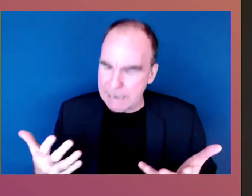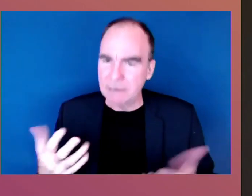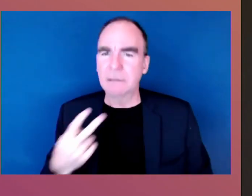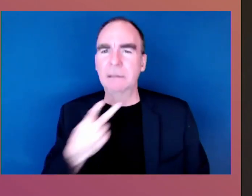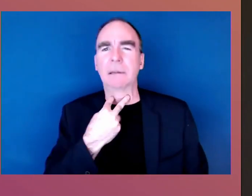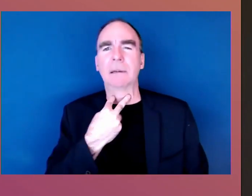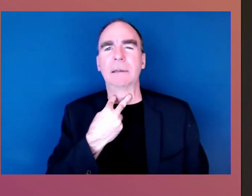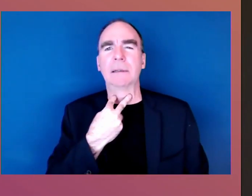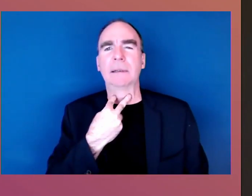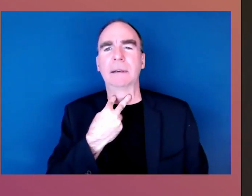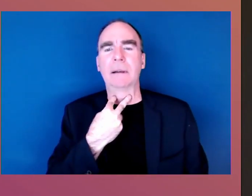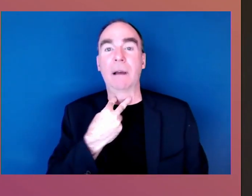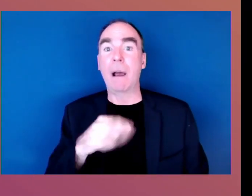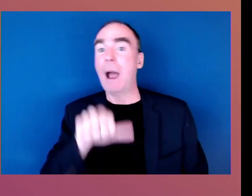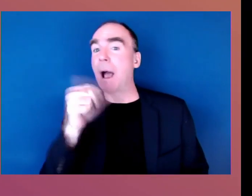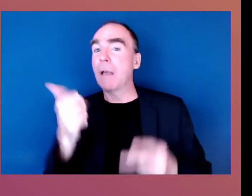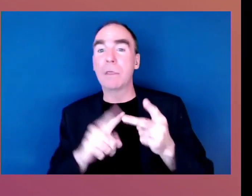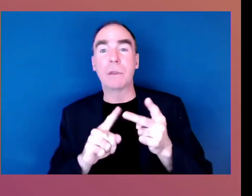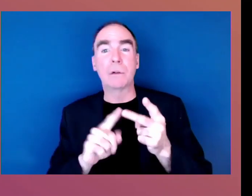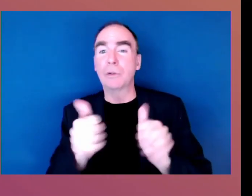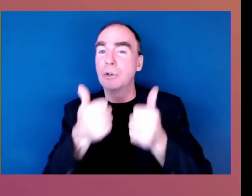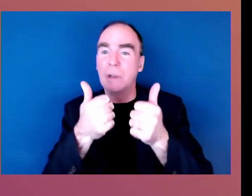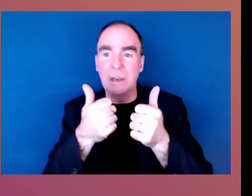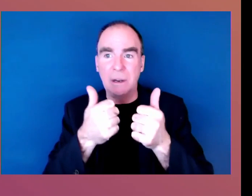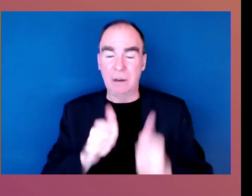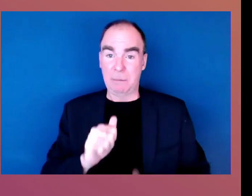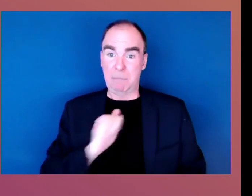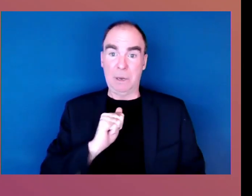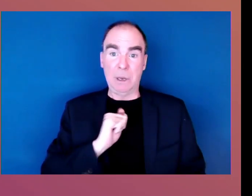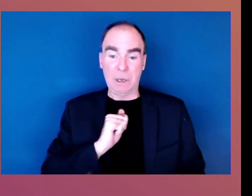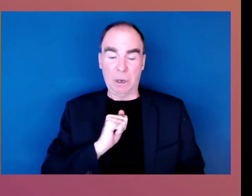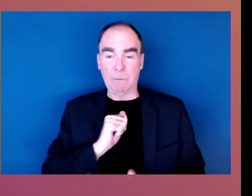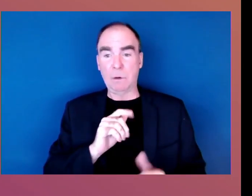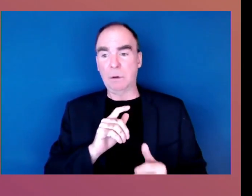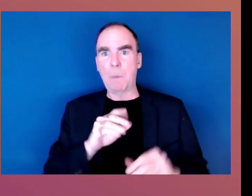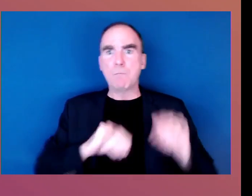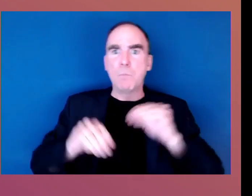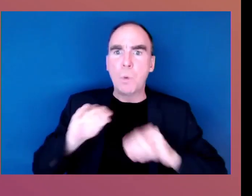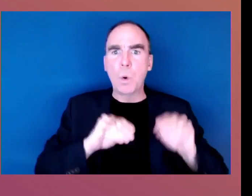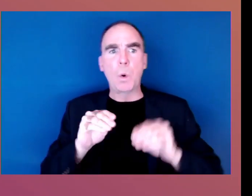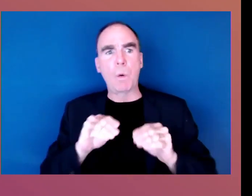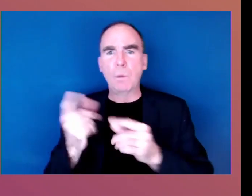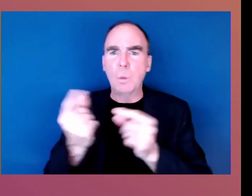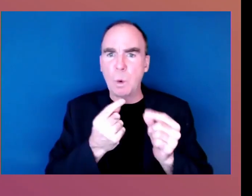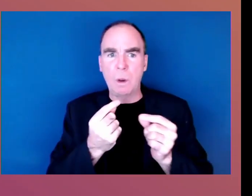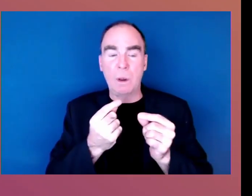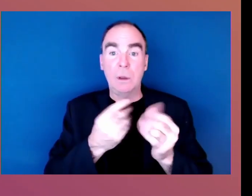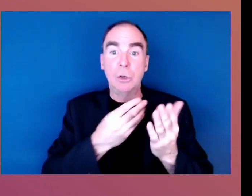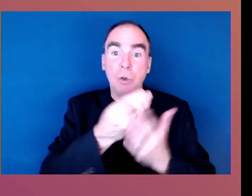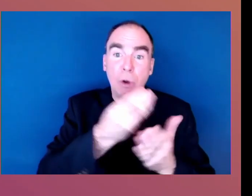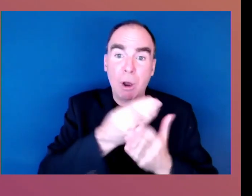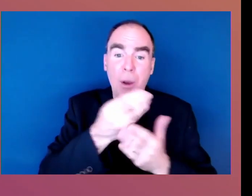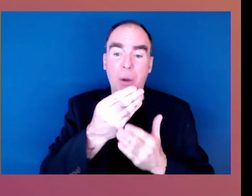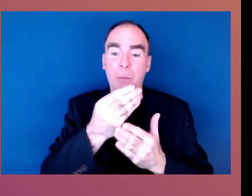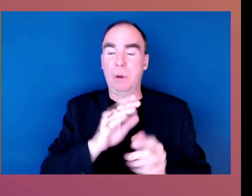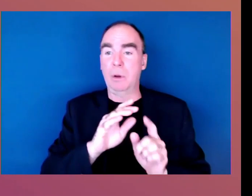was mobility. I couldn't go to school by myself. I couldn't go out shopping by myself. I couldn't go anywhere by